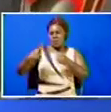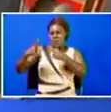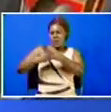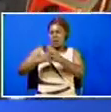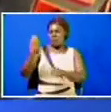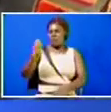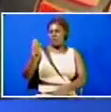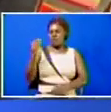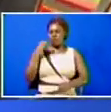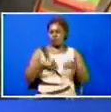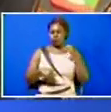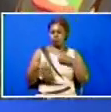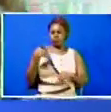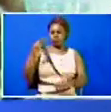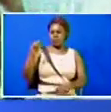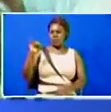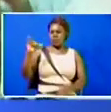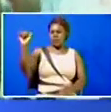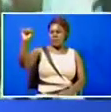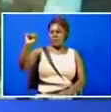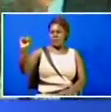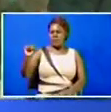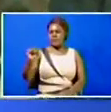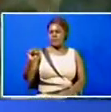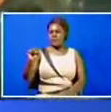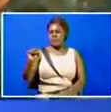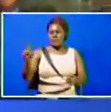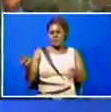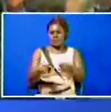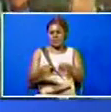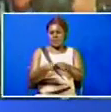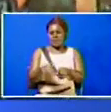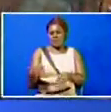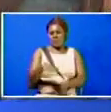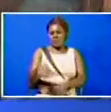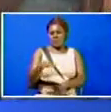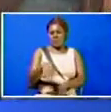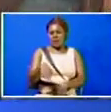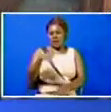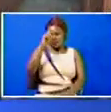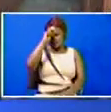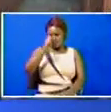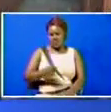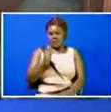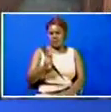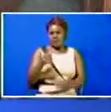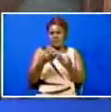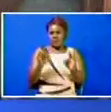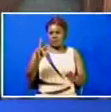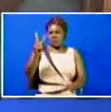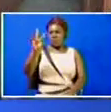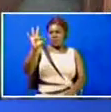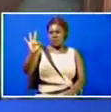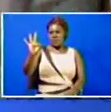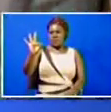billion loot at the National Youth Service. Same spot where trial magistrate Kennedy Bidali released